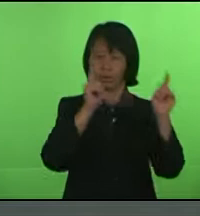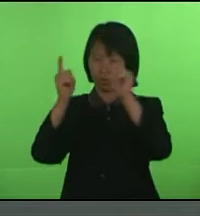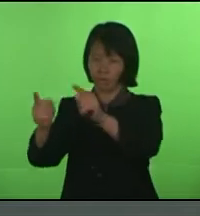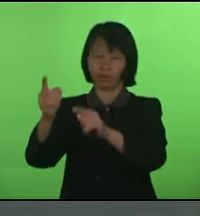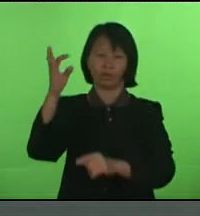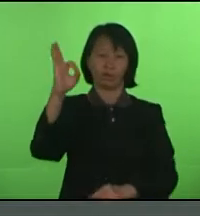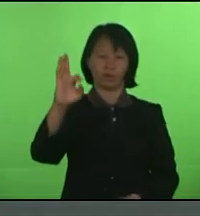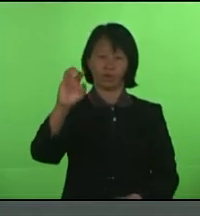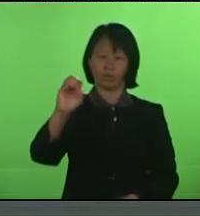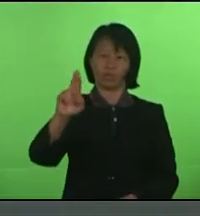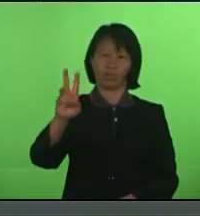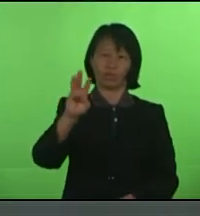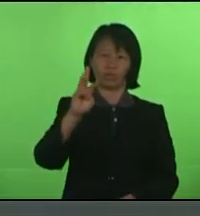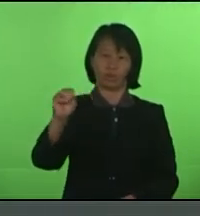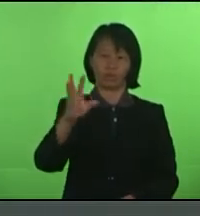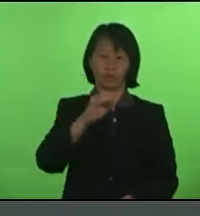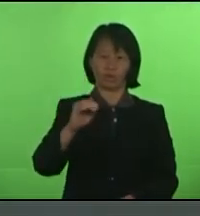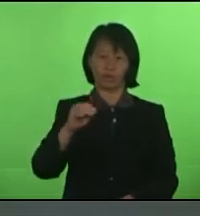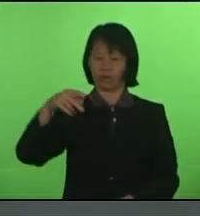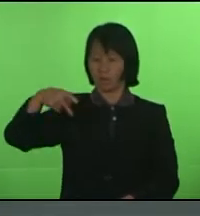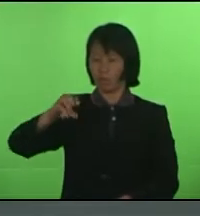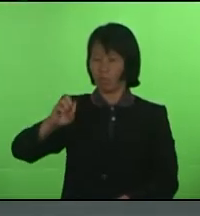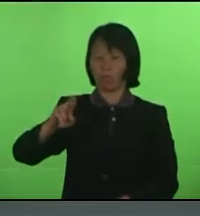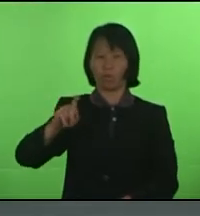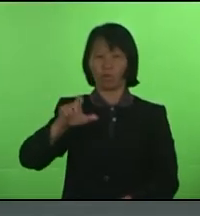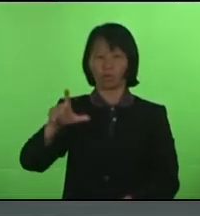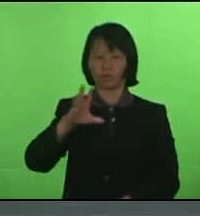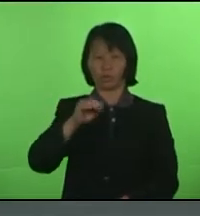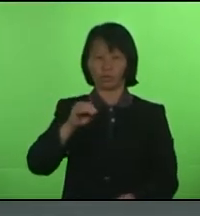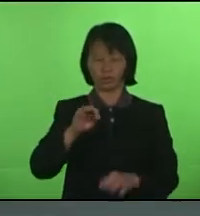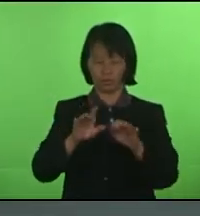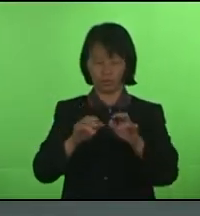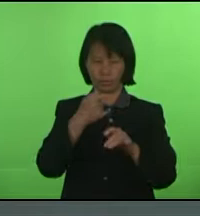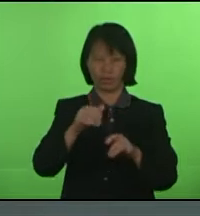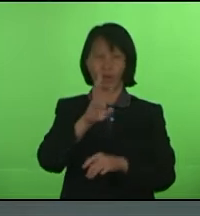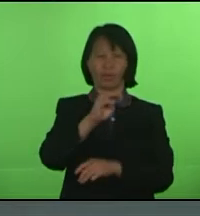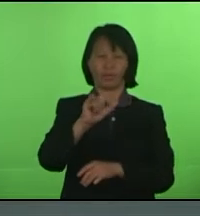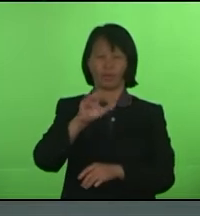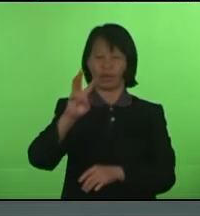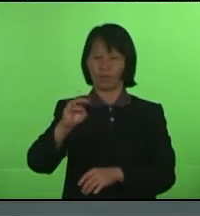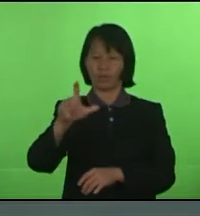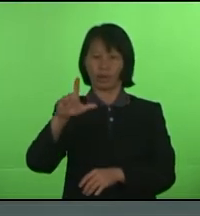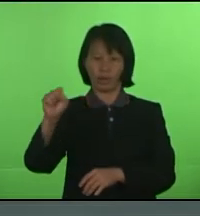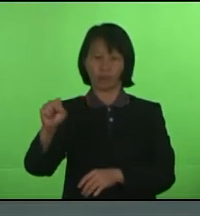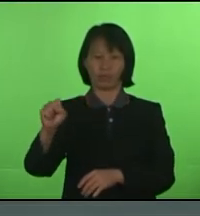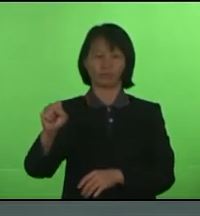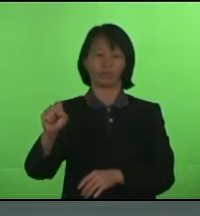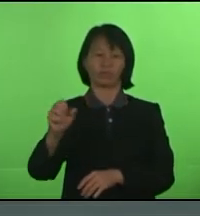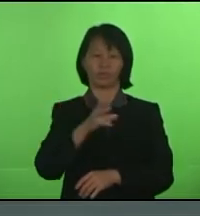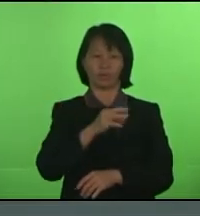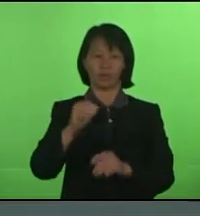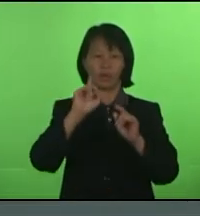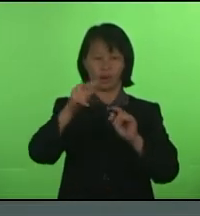to the forum. I'm sure you know how to get onto the portal, right onto the My LMS, okay, and go to the